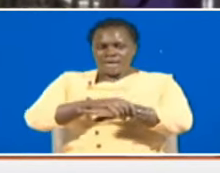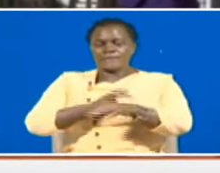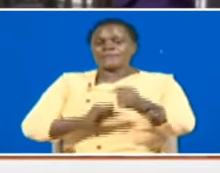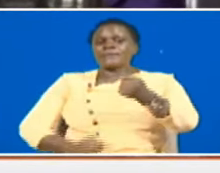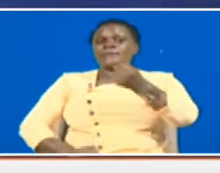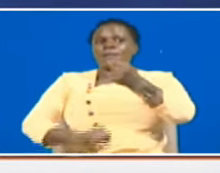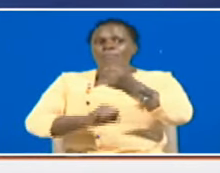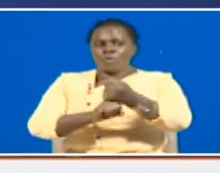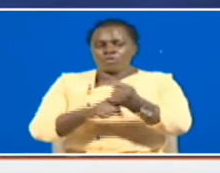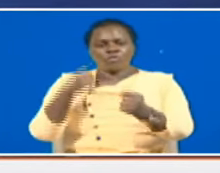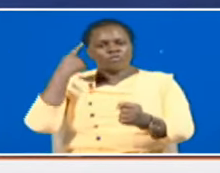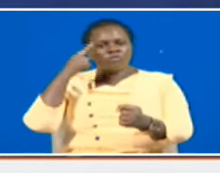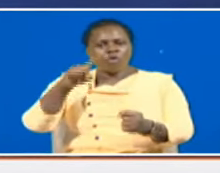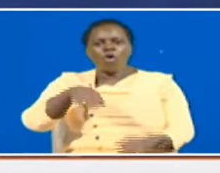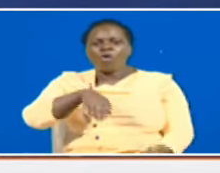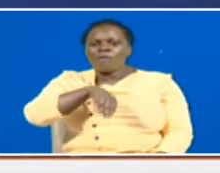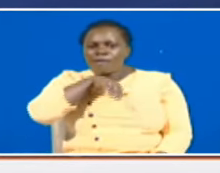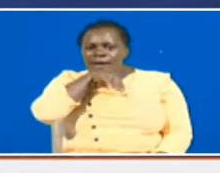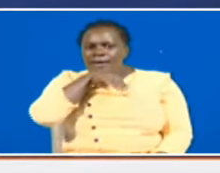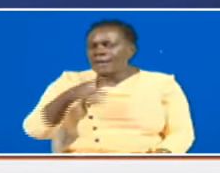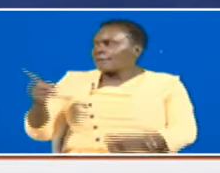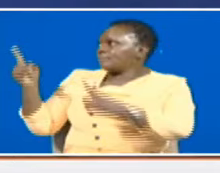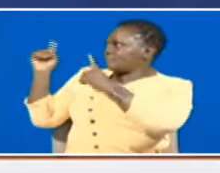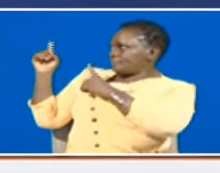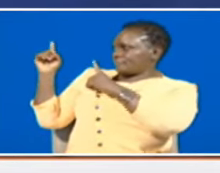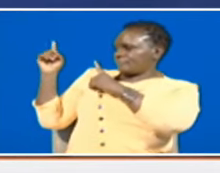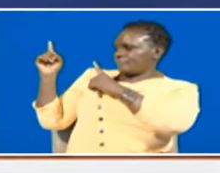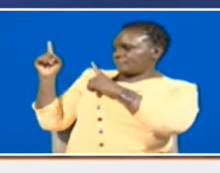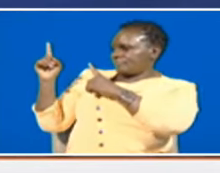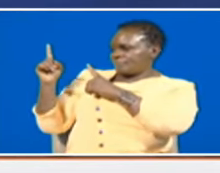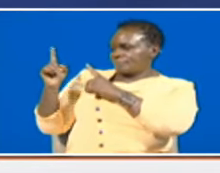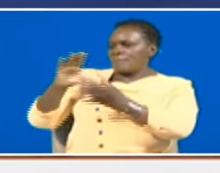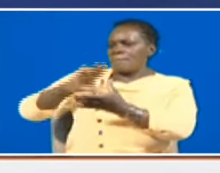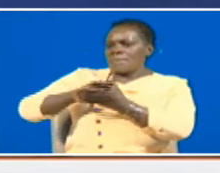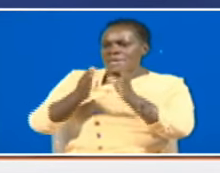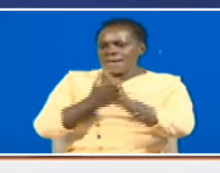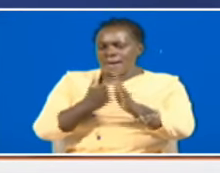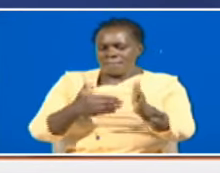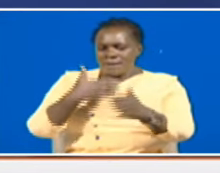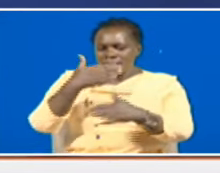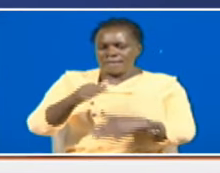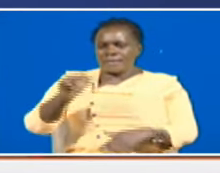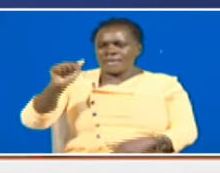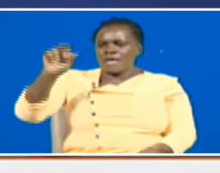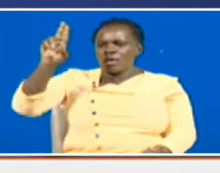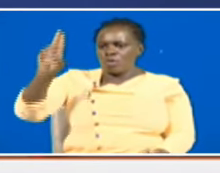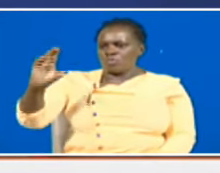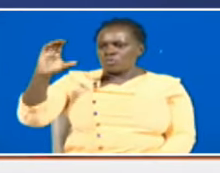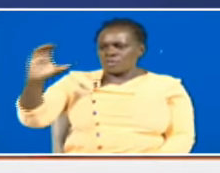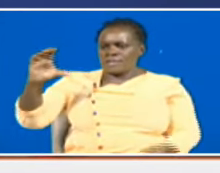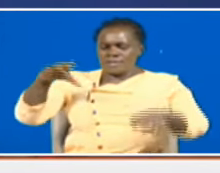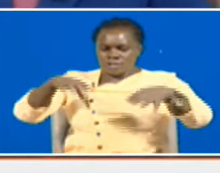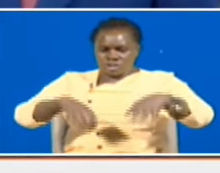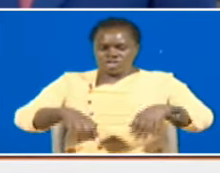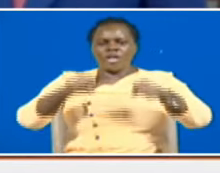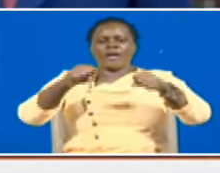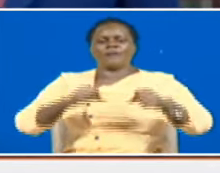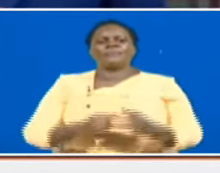Guinea-Bissau's support for ODM leader Raila Odinga's bid to become the next African Union Commission